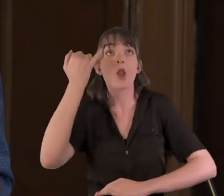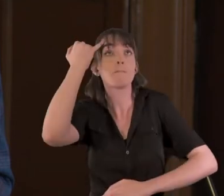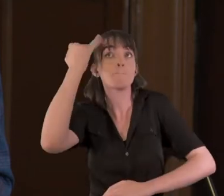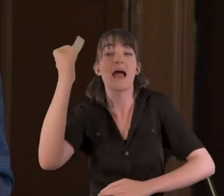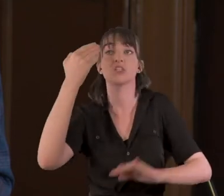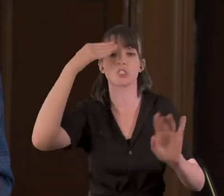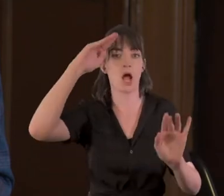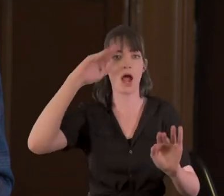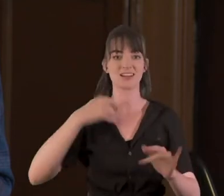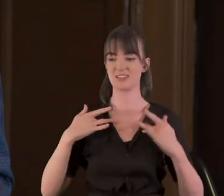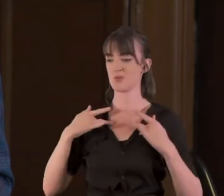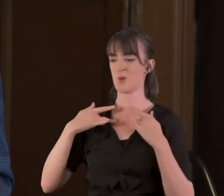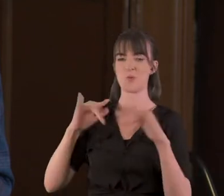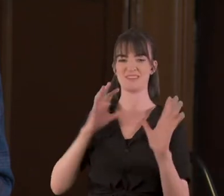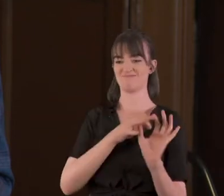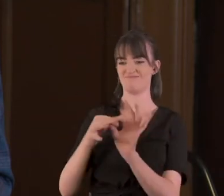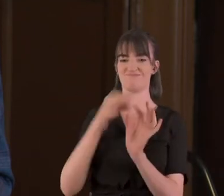to the crown.